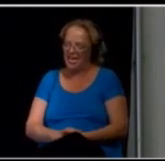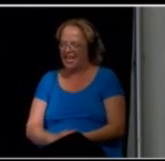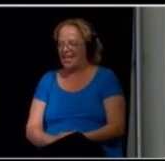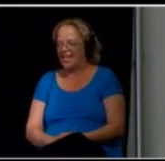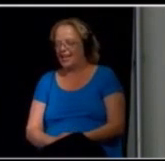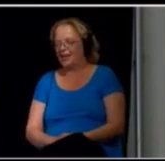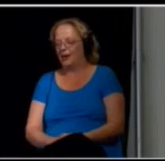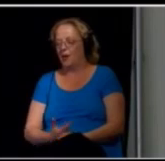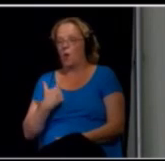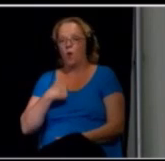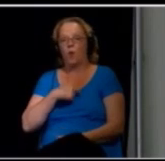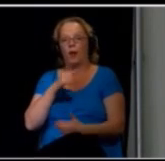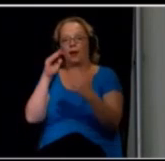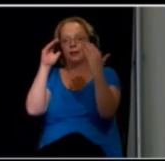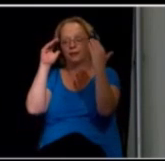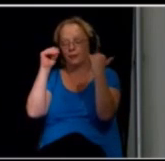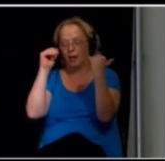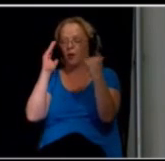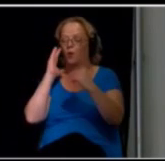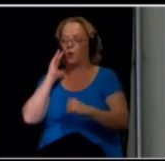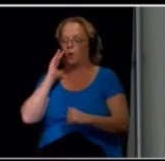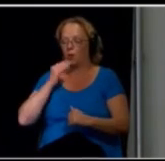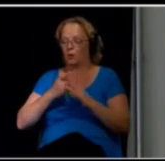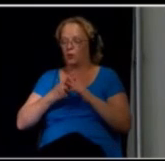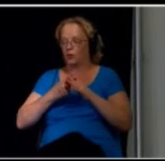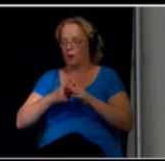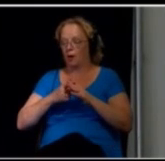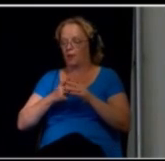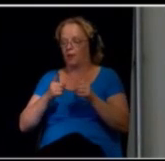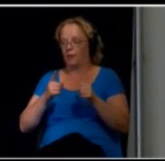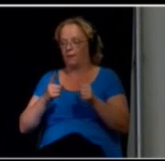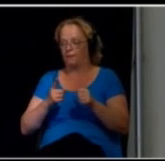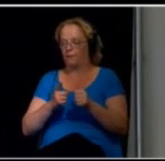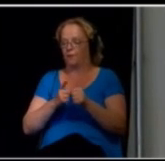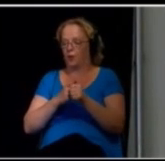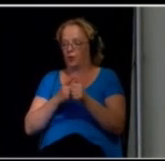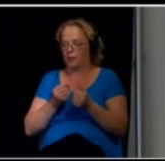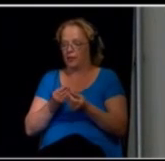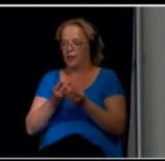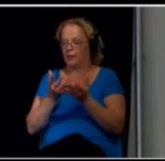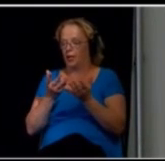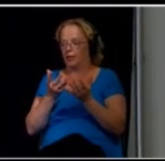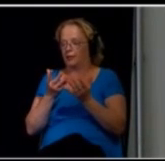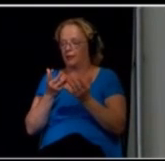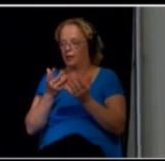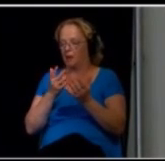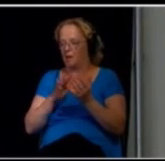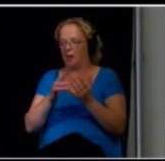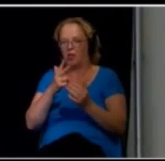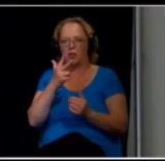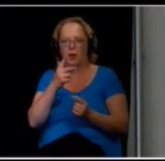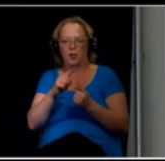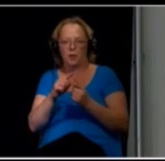so we're expecting to begin our first deliveries in probably about 3 or 4 months.